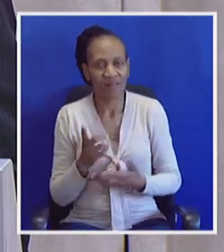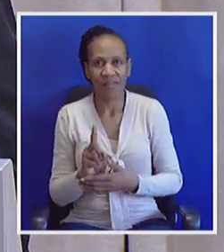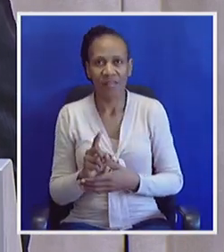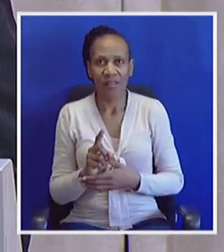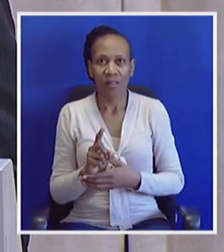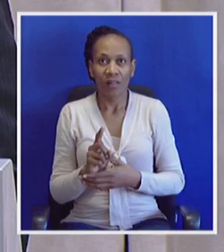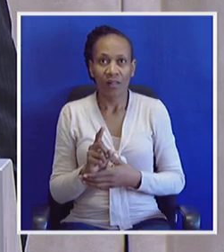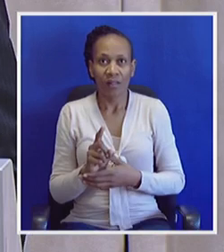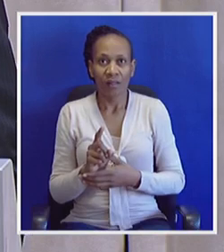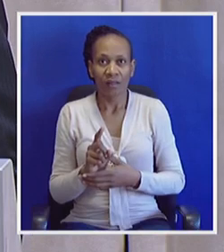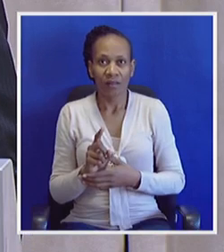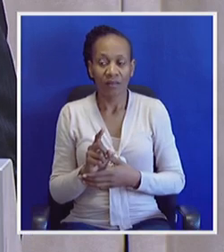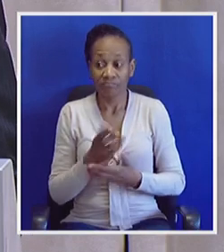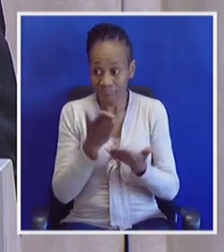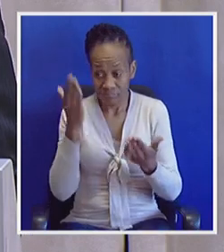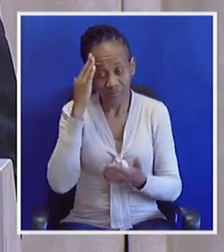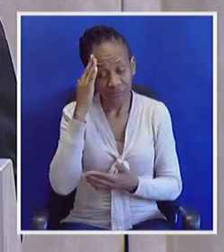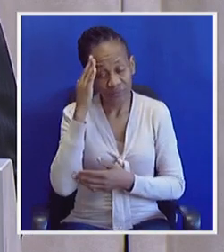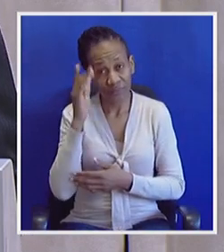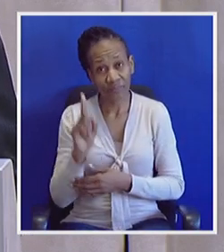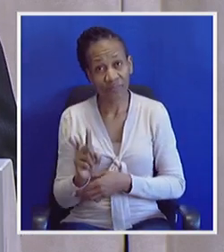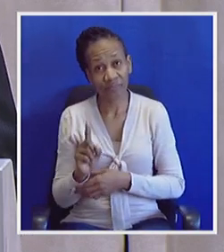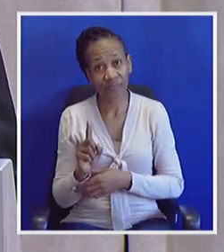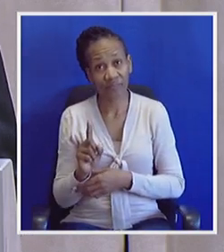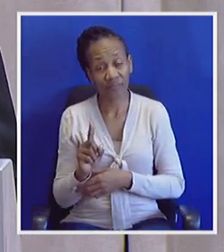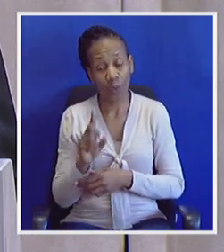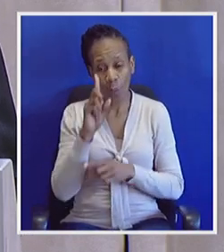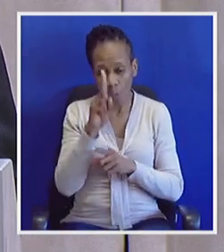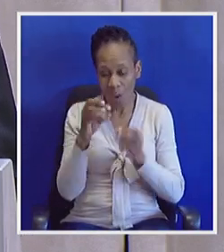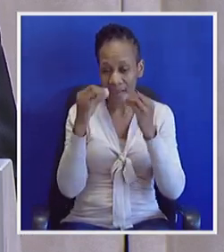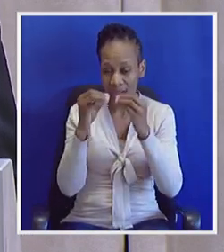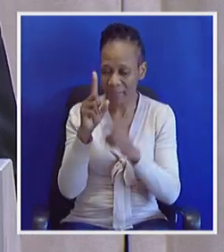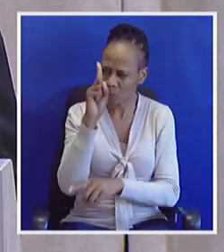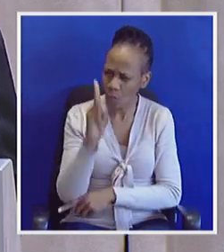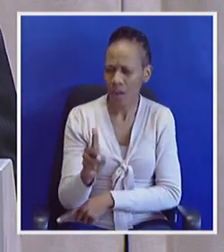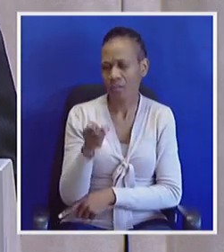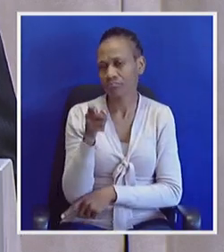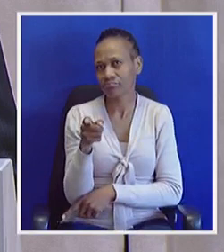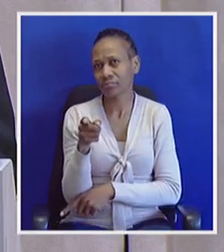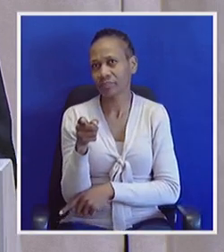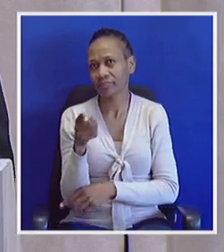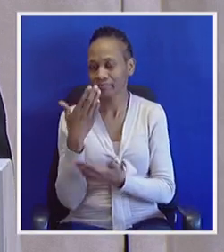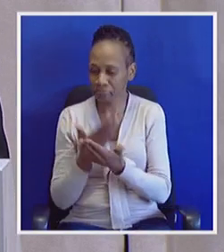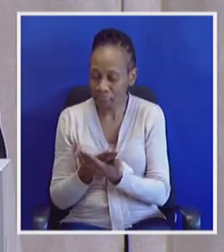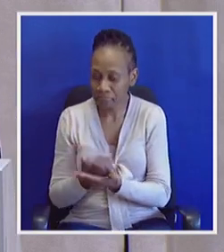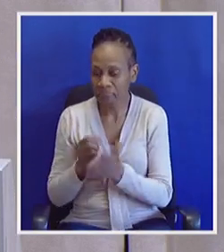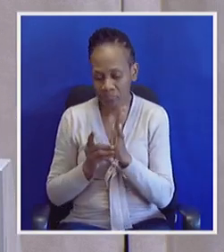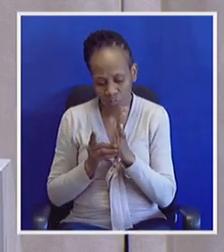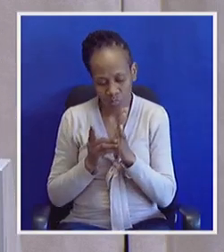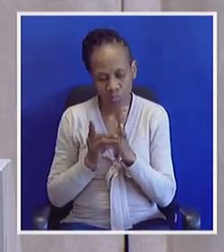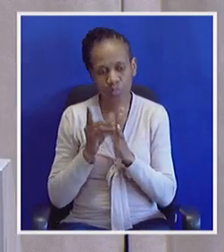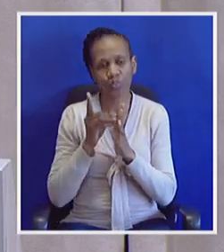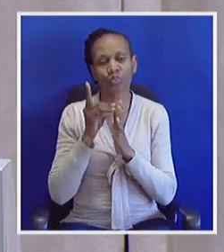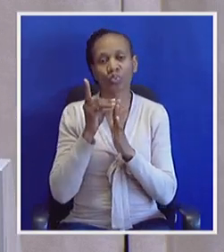And knowing also that this one state-owned enterprise in developing its